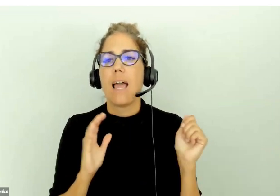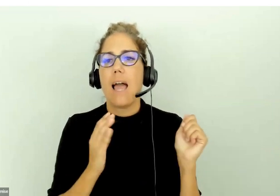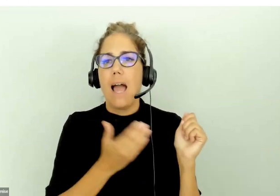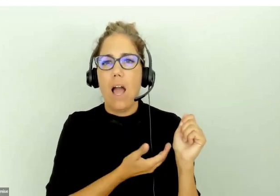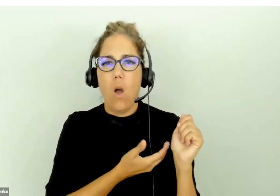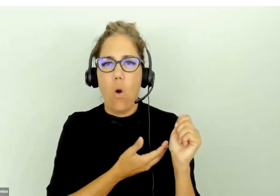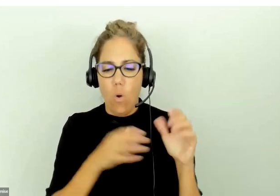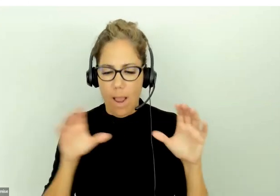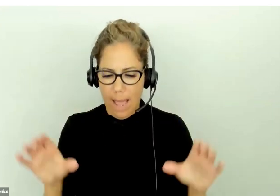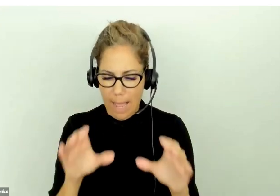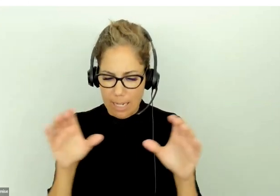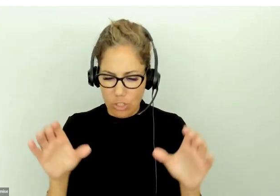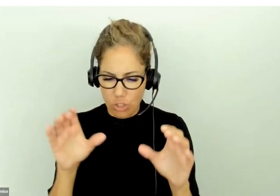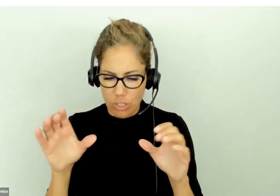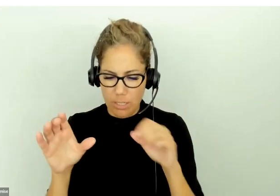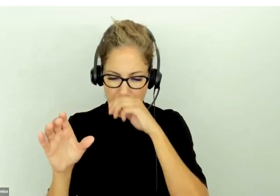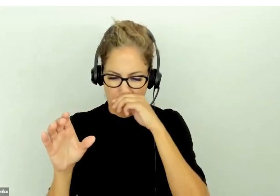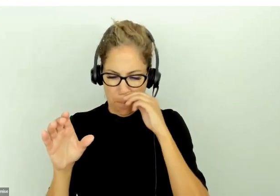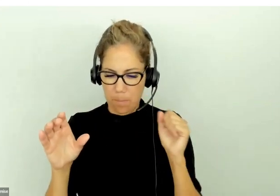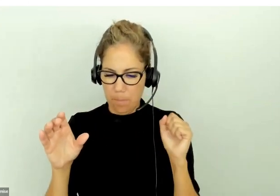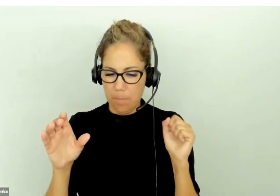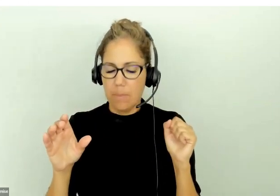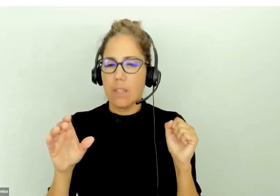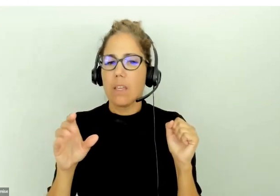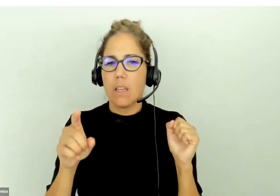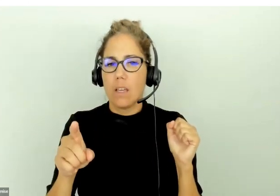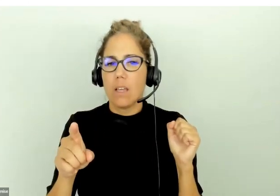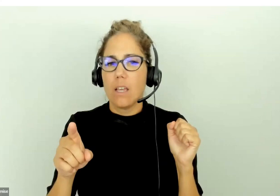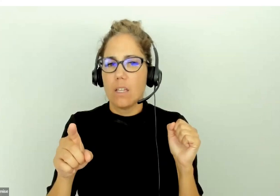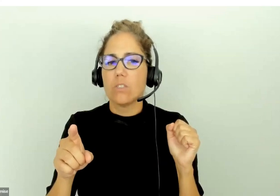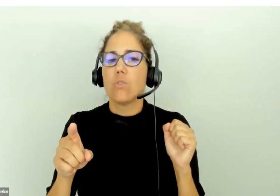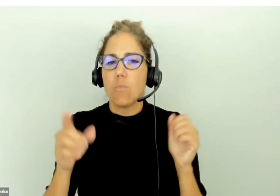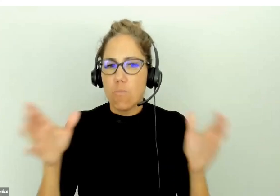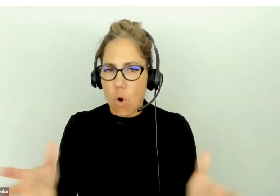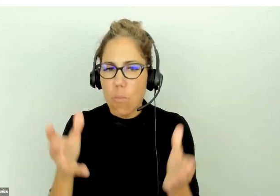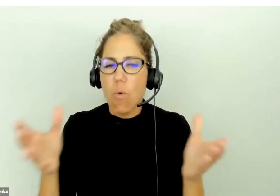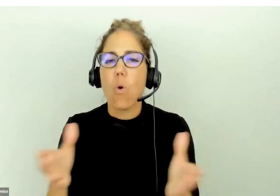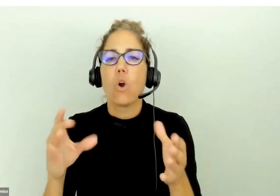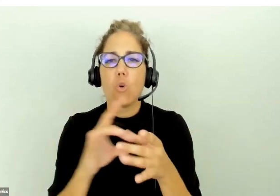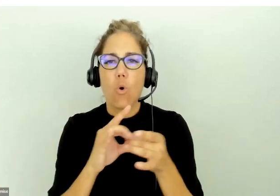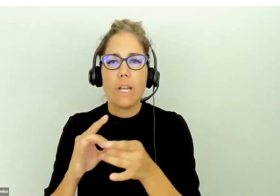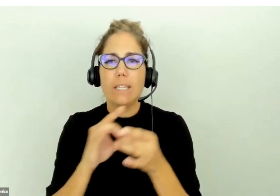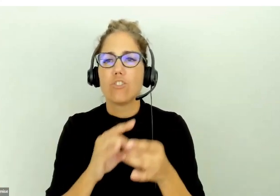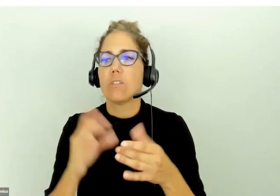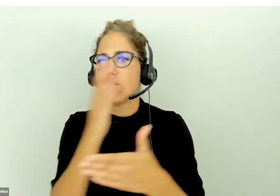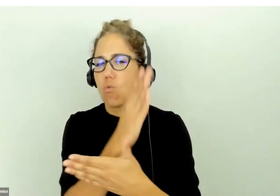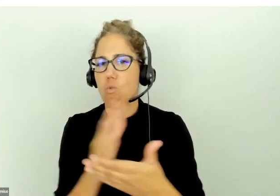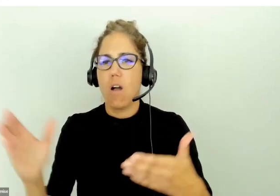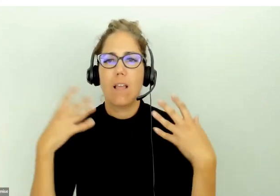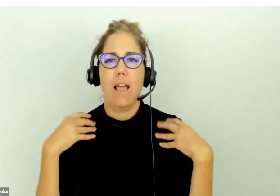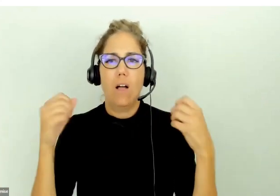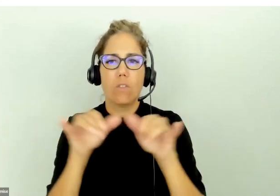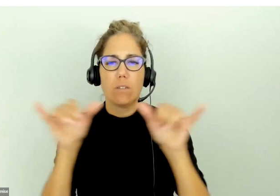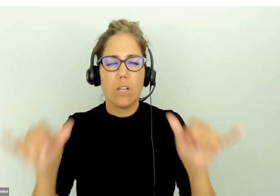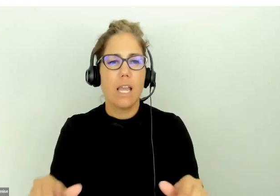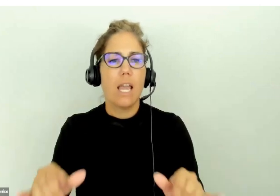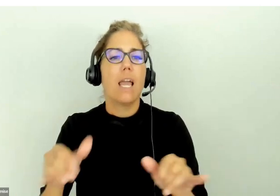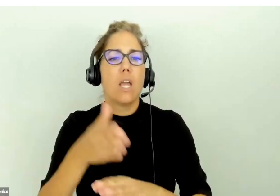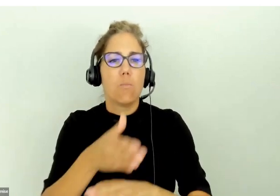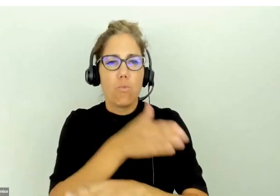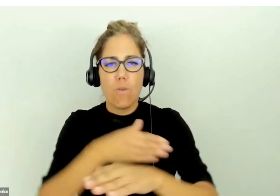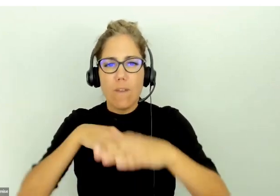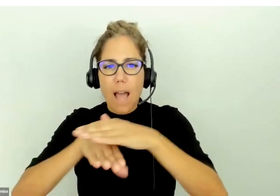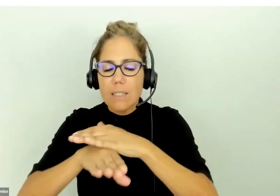is to build upon existing efforts to promote coordination across health systems, improved access to